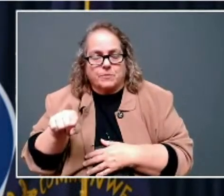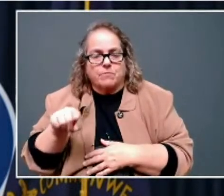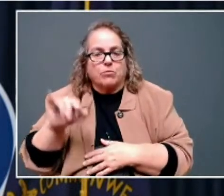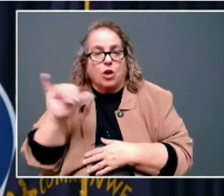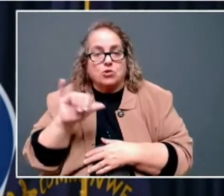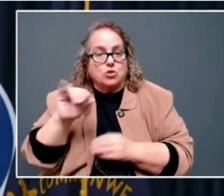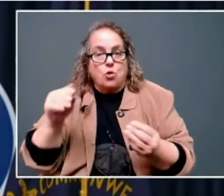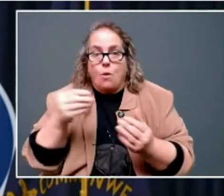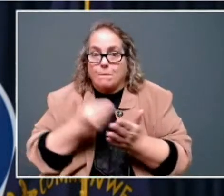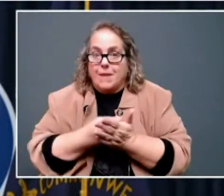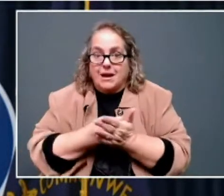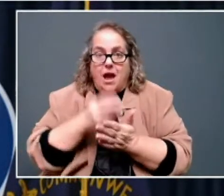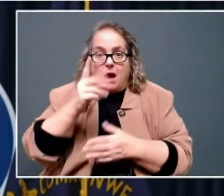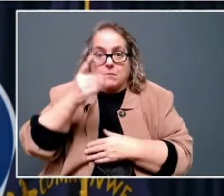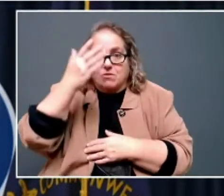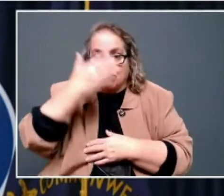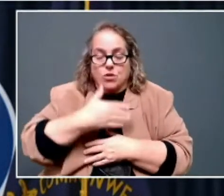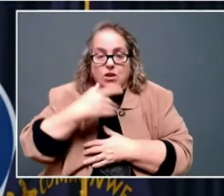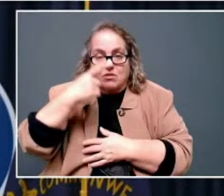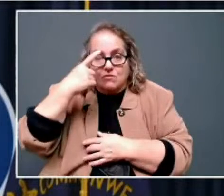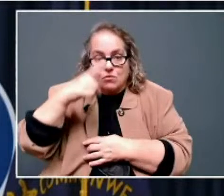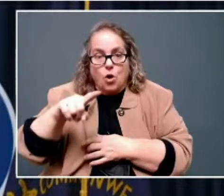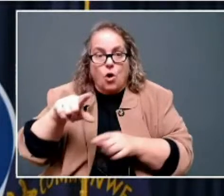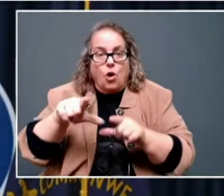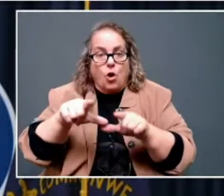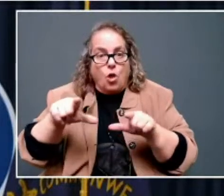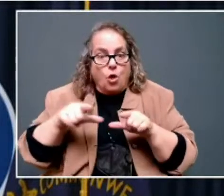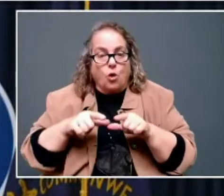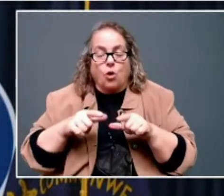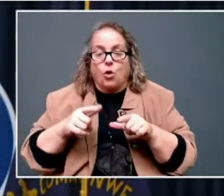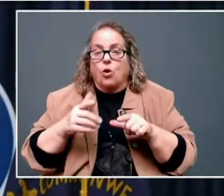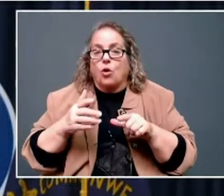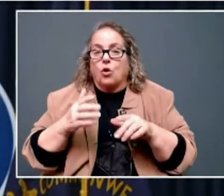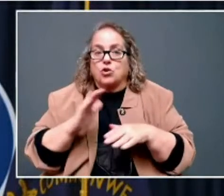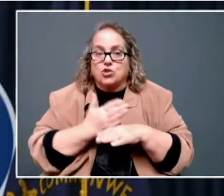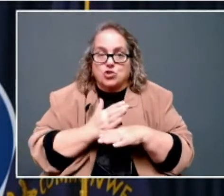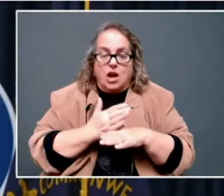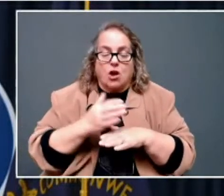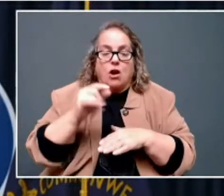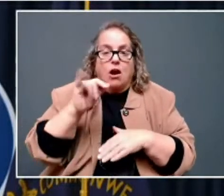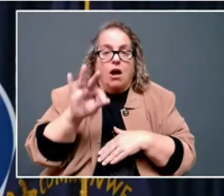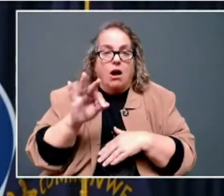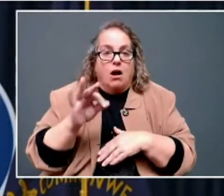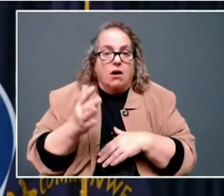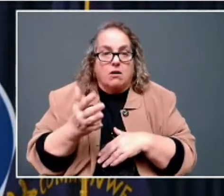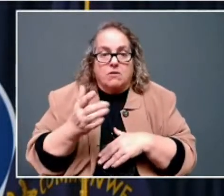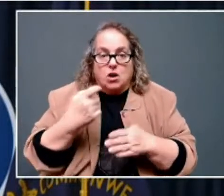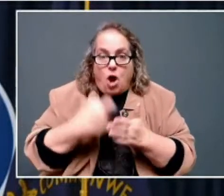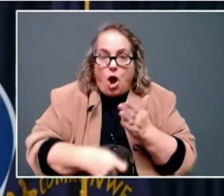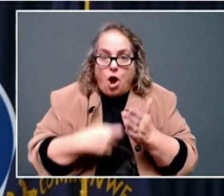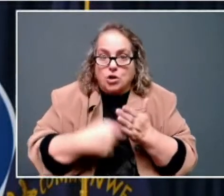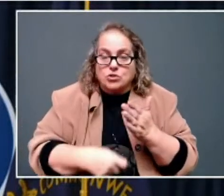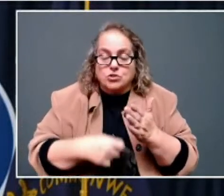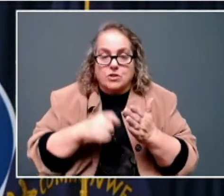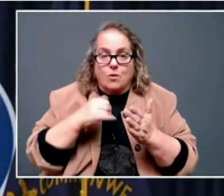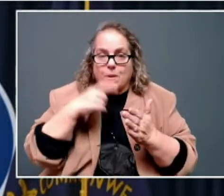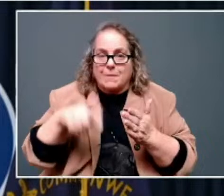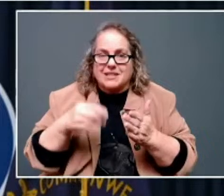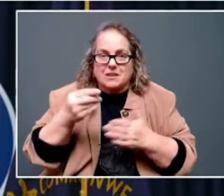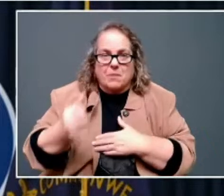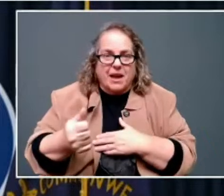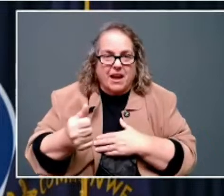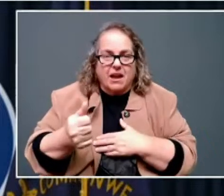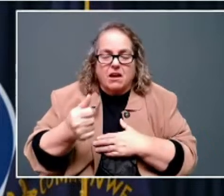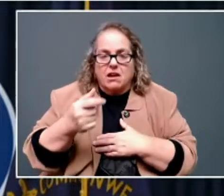front for local share of costs that we've got to pay for on